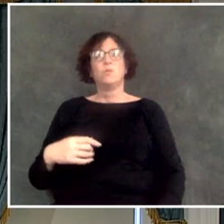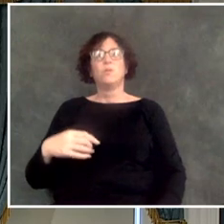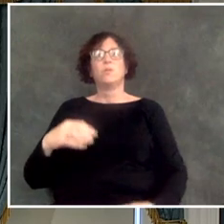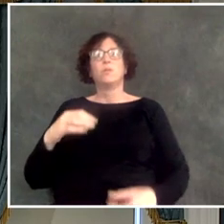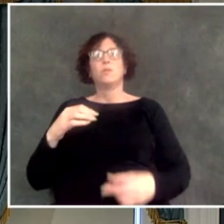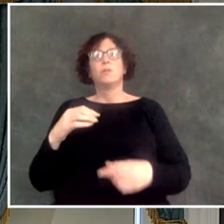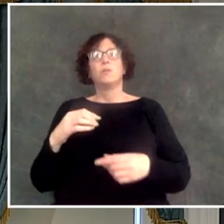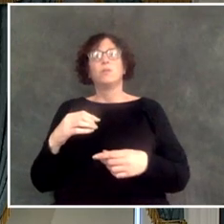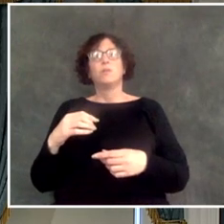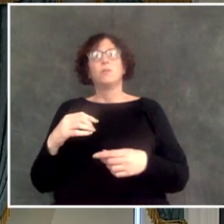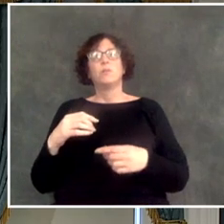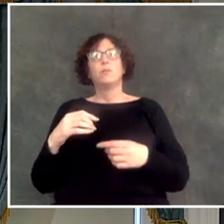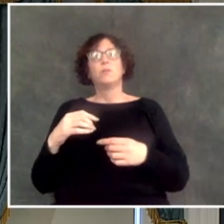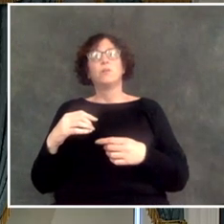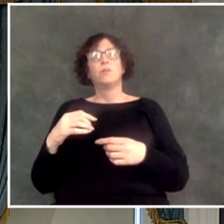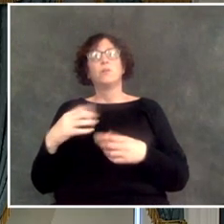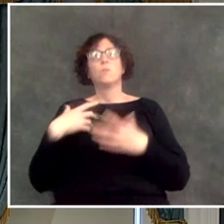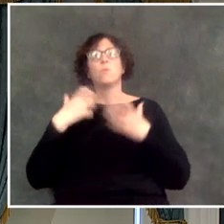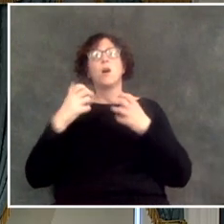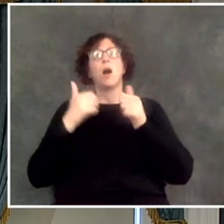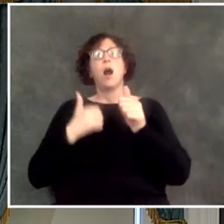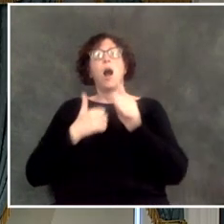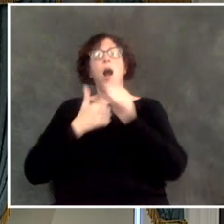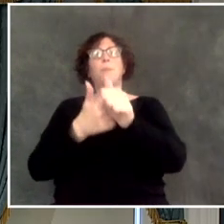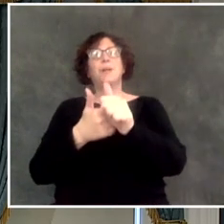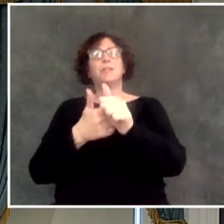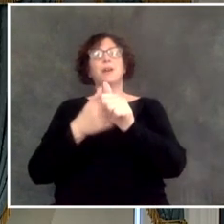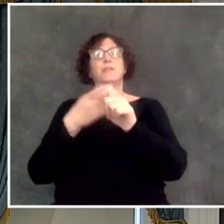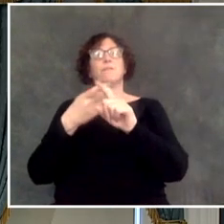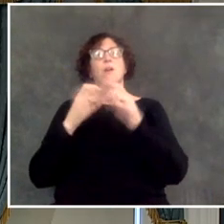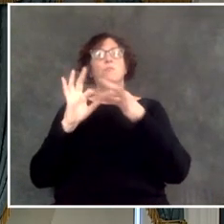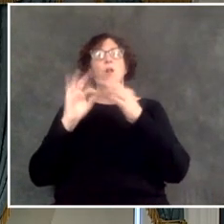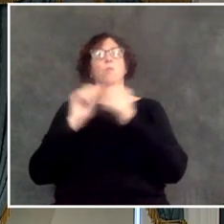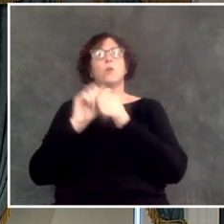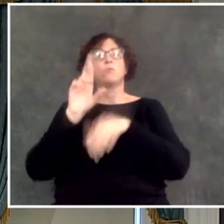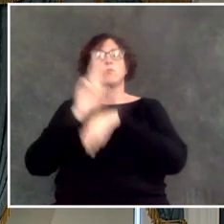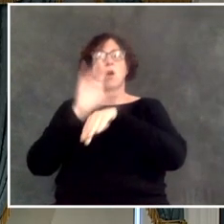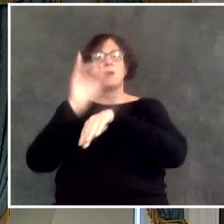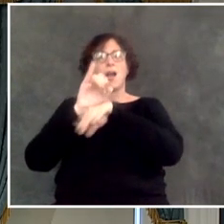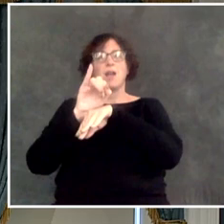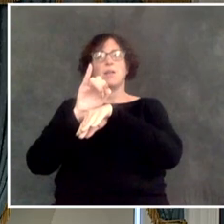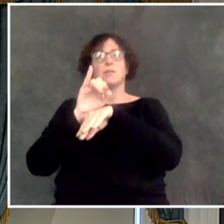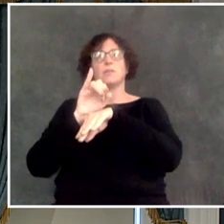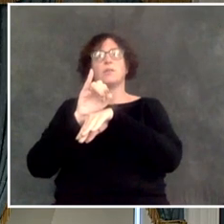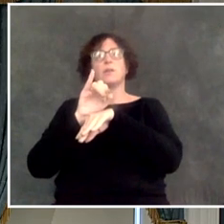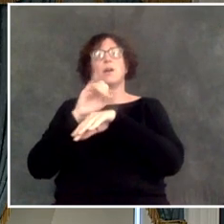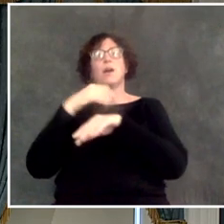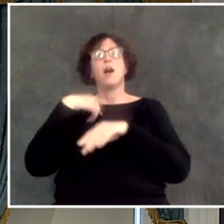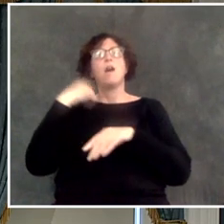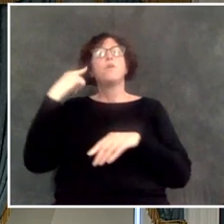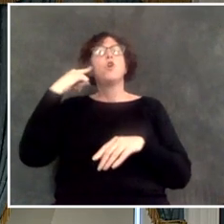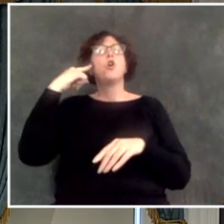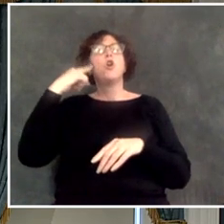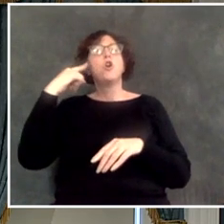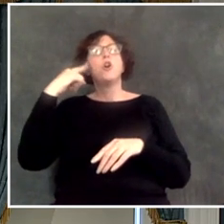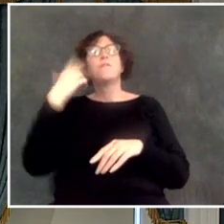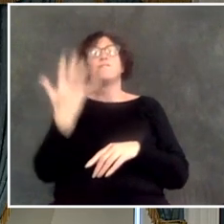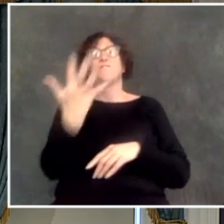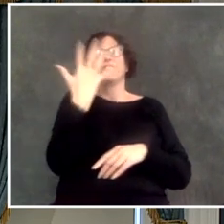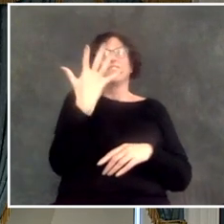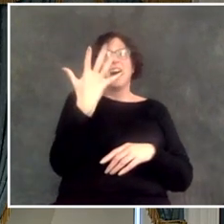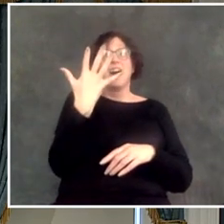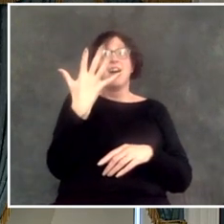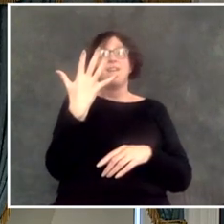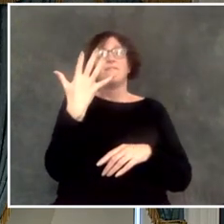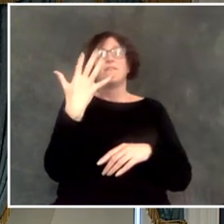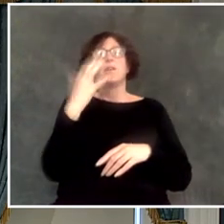that there have been 5 corrections officers who have died from COVID-19 and many more who are out sick. Do you have those